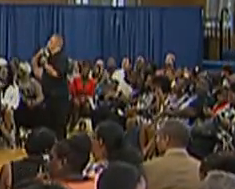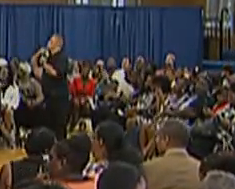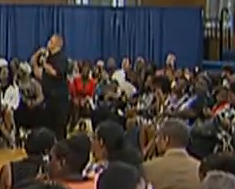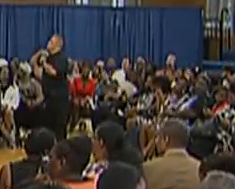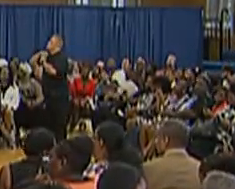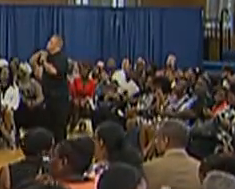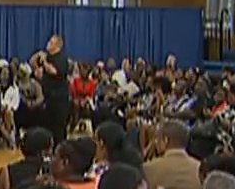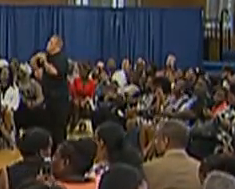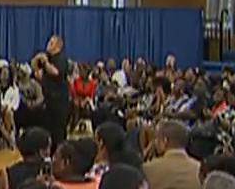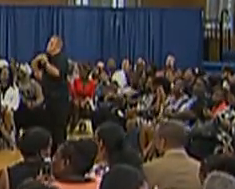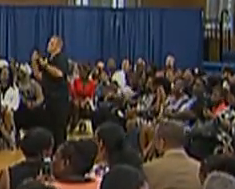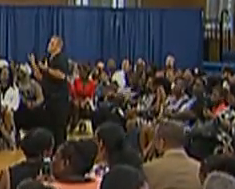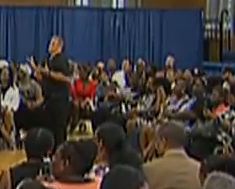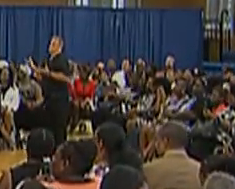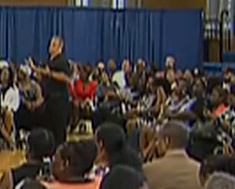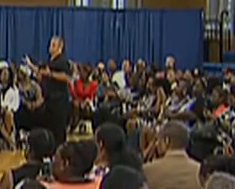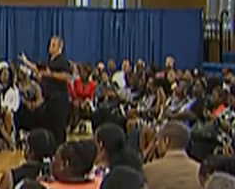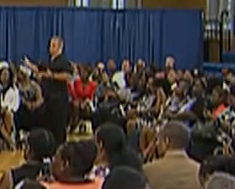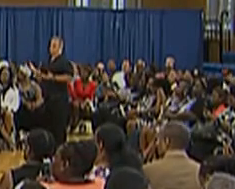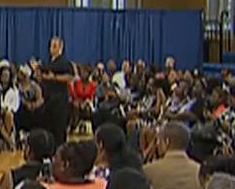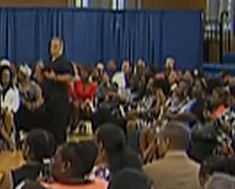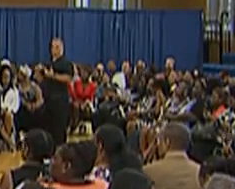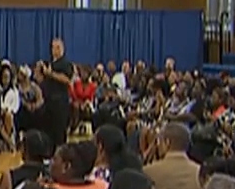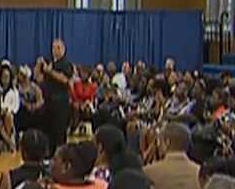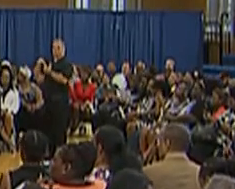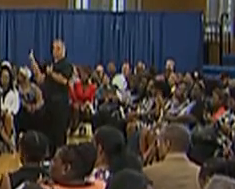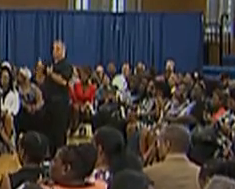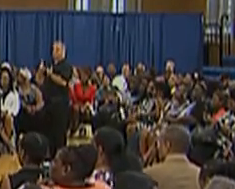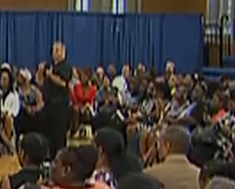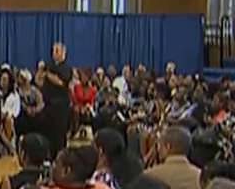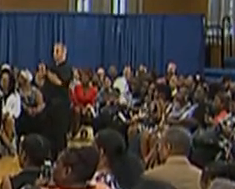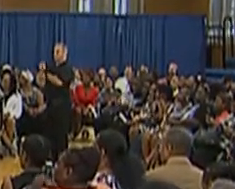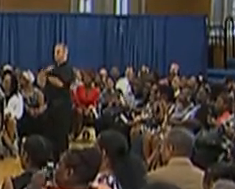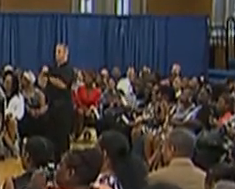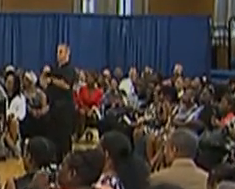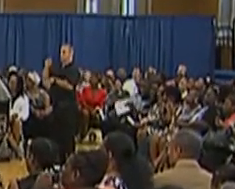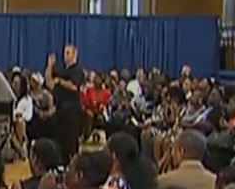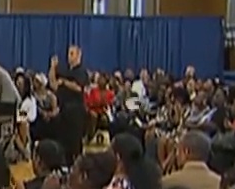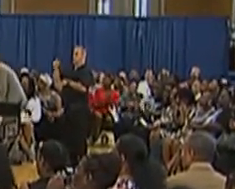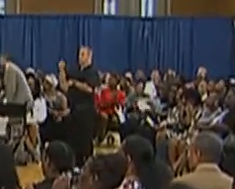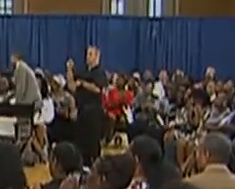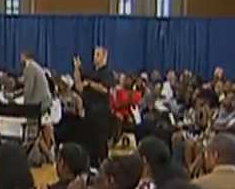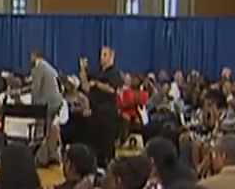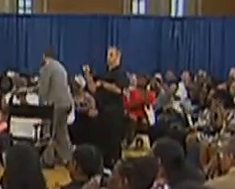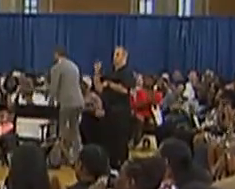So I'd like to bring in some of our special guests, Councilmember Jumaane Williams.